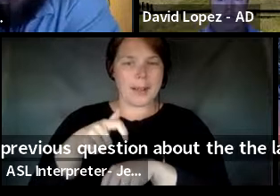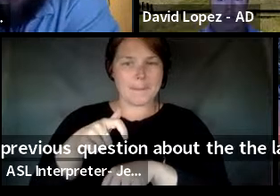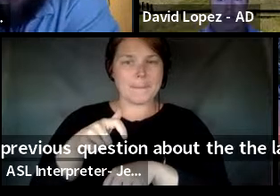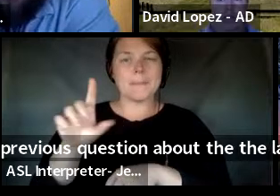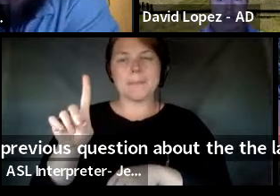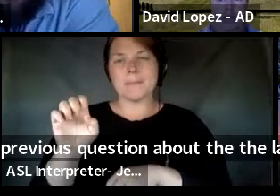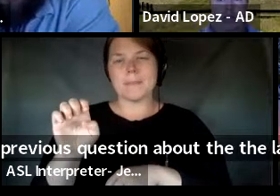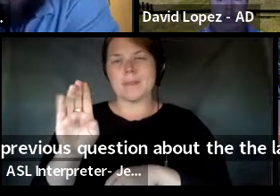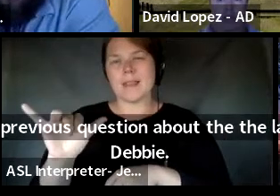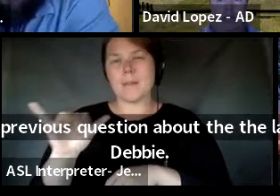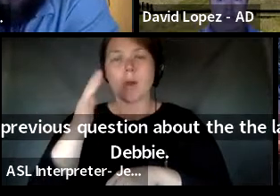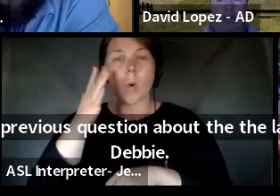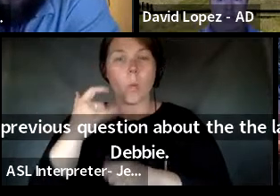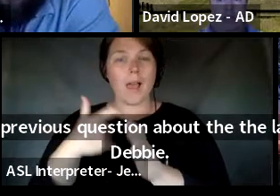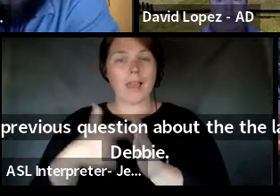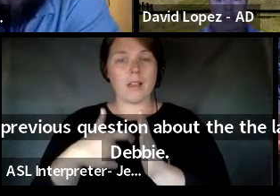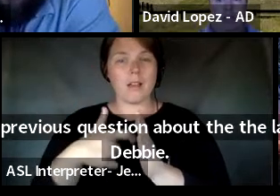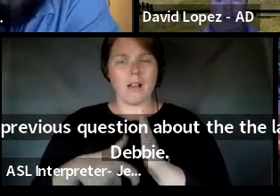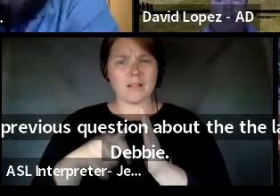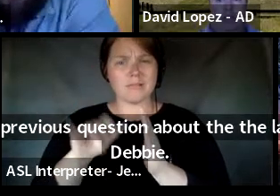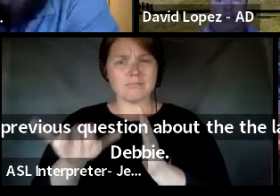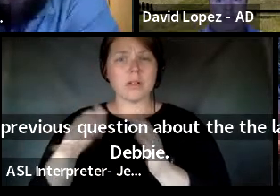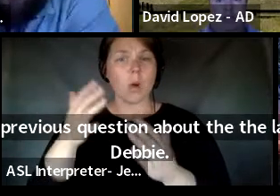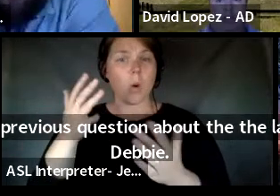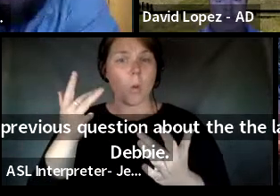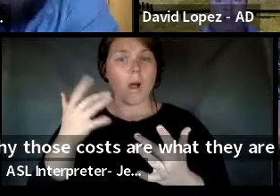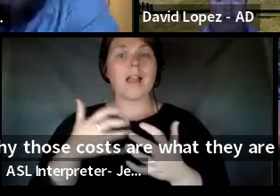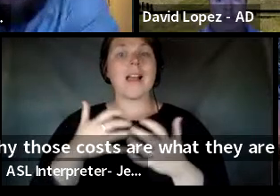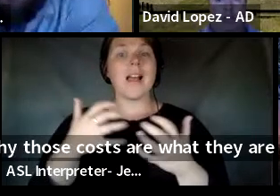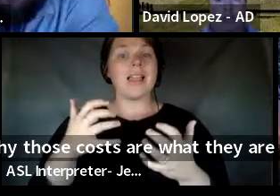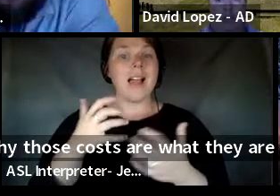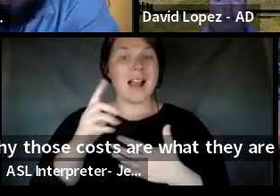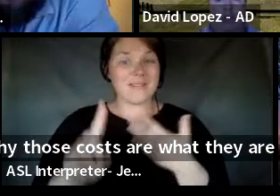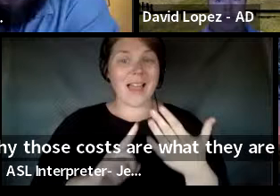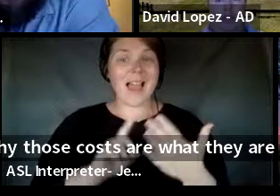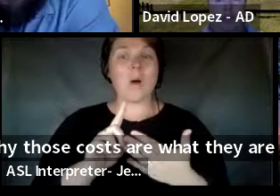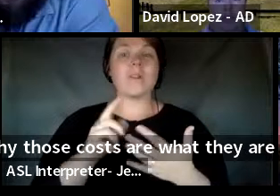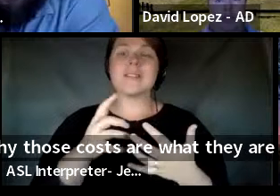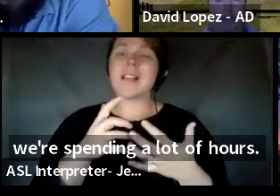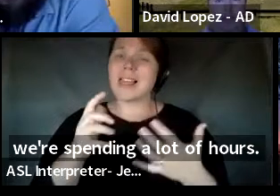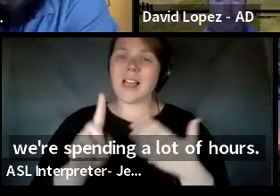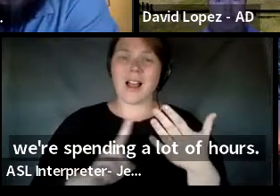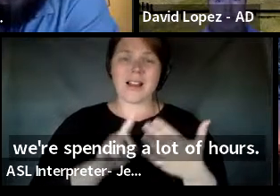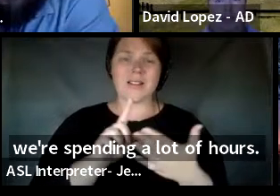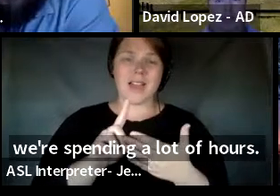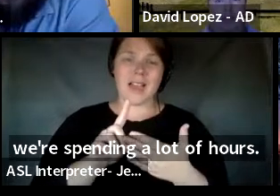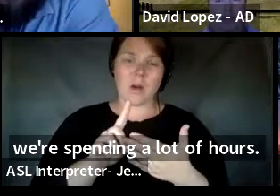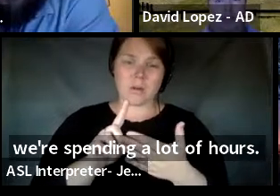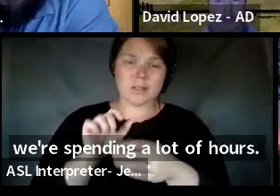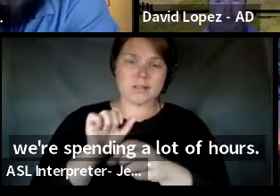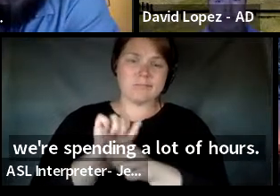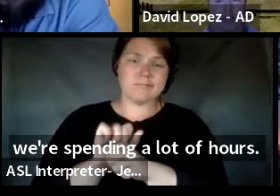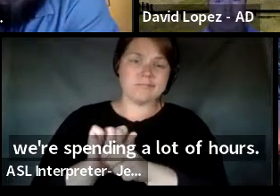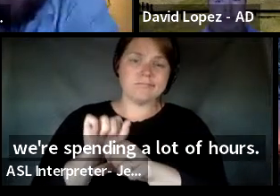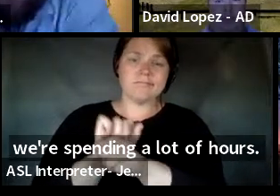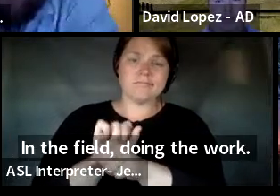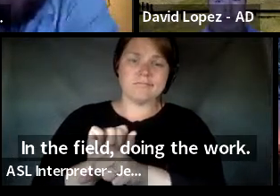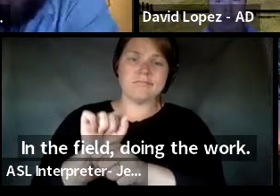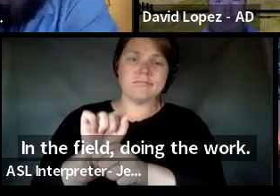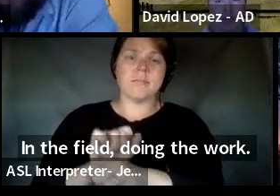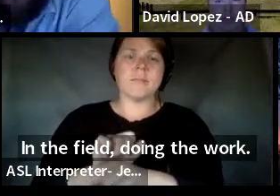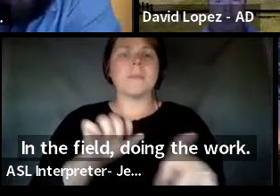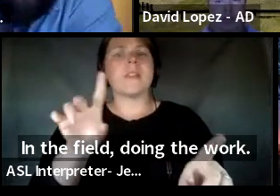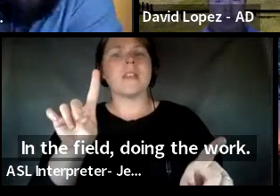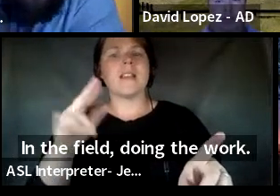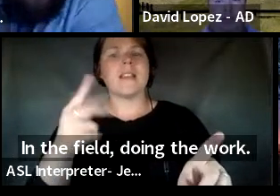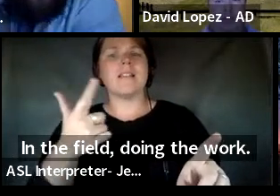why those costs are what they are is because we're spending a lot of hours in the field doing the work. And so I hope that— Excuse me, I'm gonna get going at